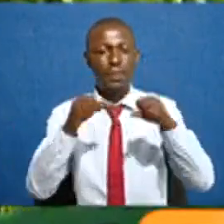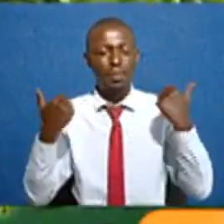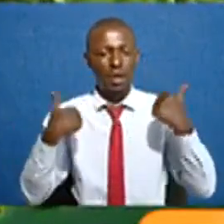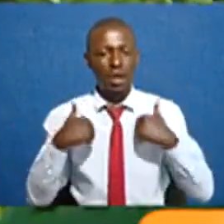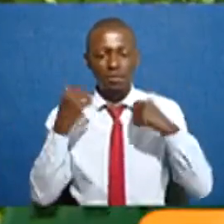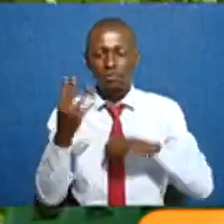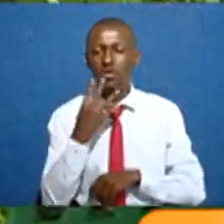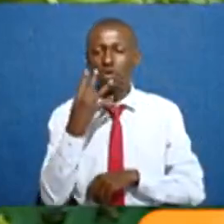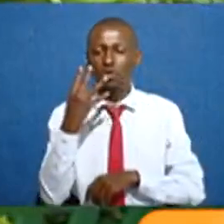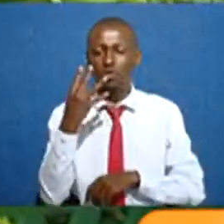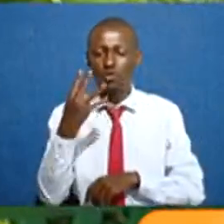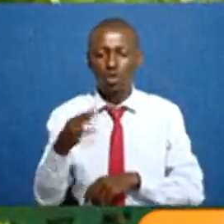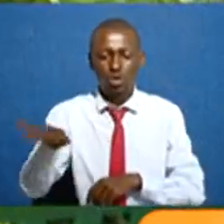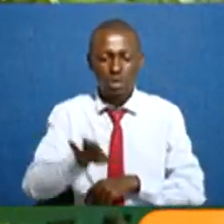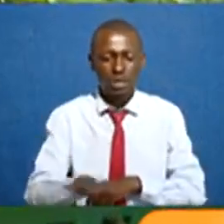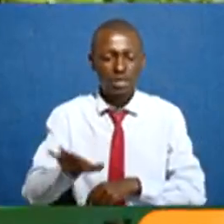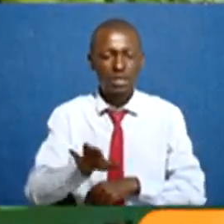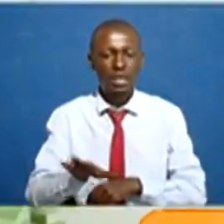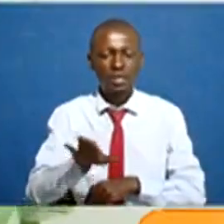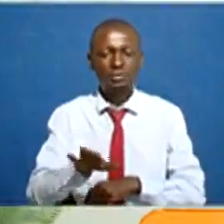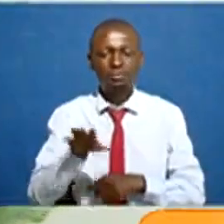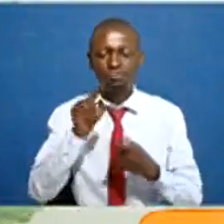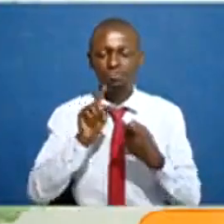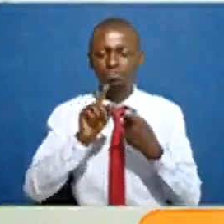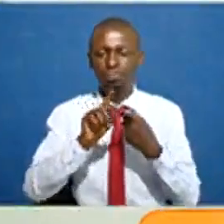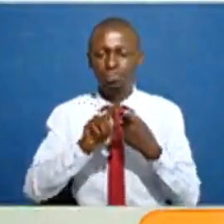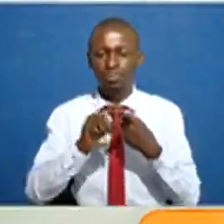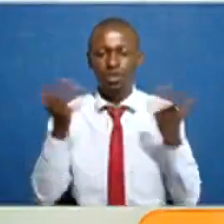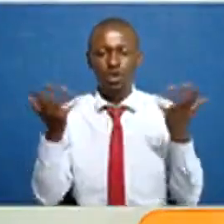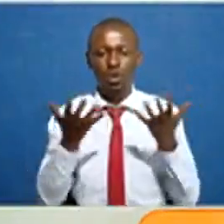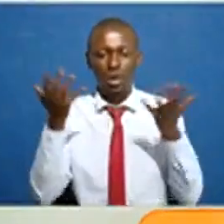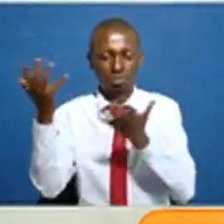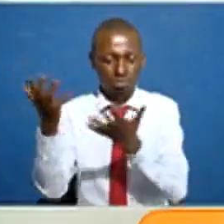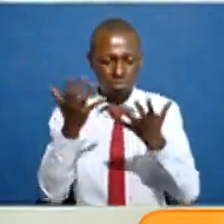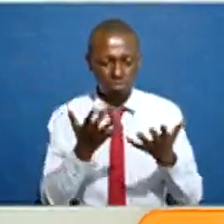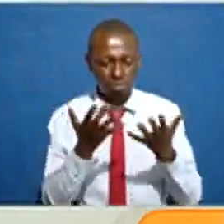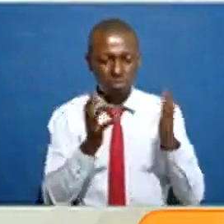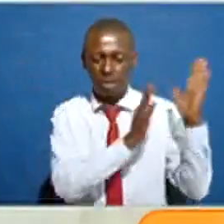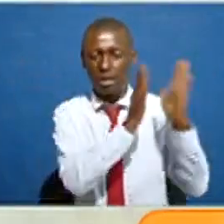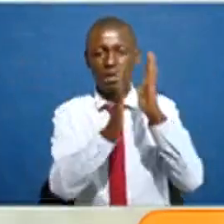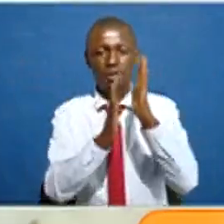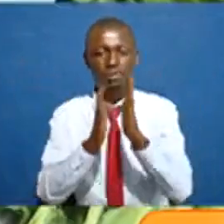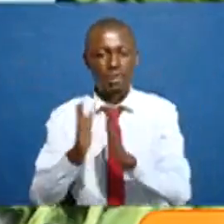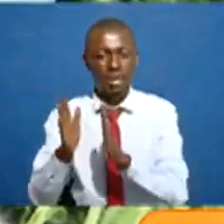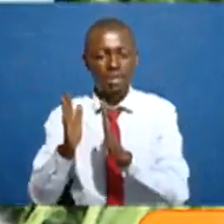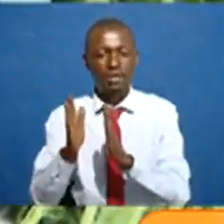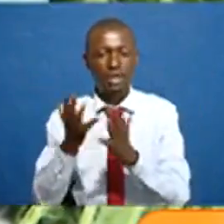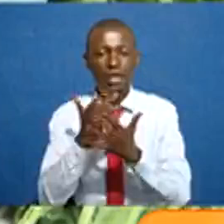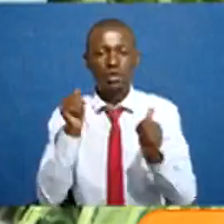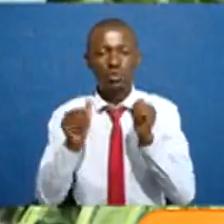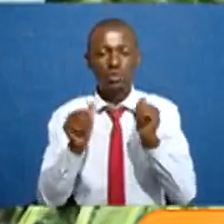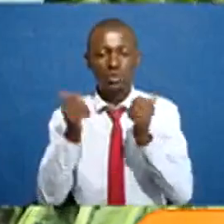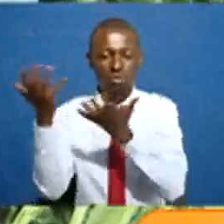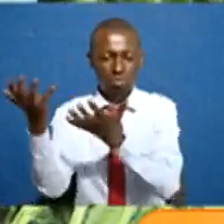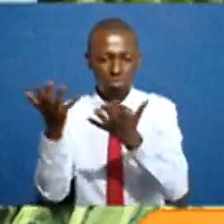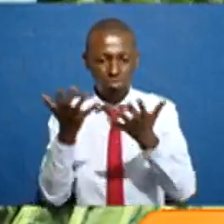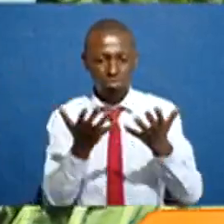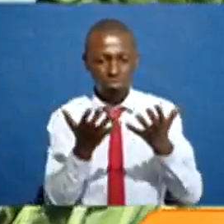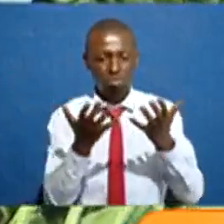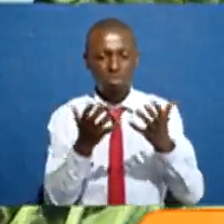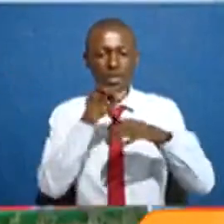four produce handling sections. First, a receiving and preparation area where produce received from the farm is received